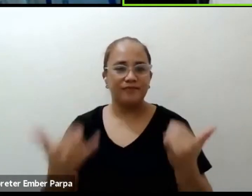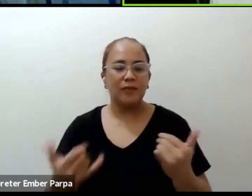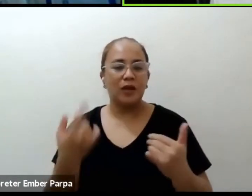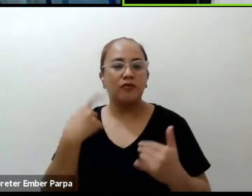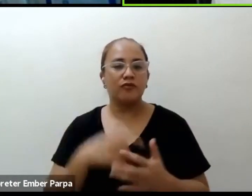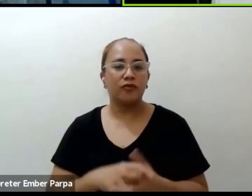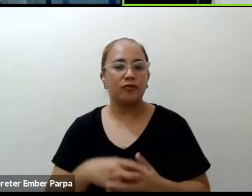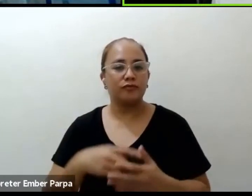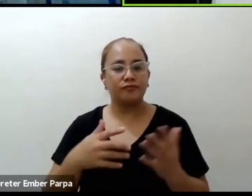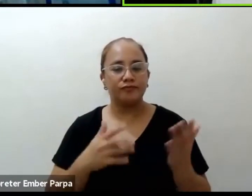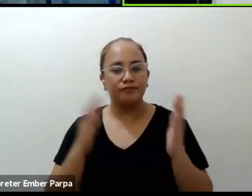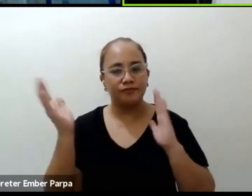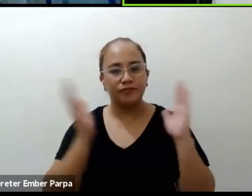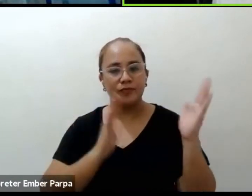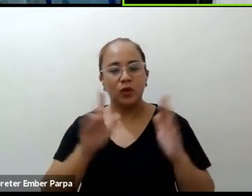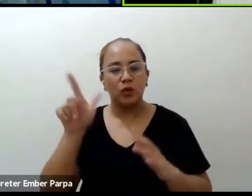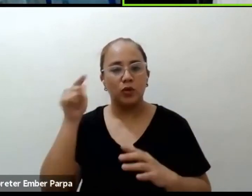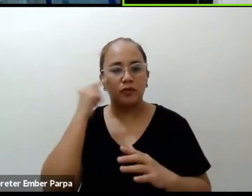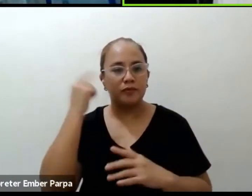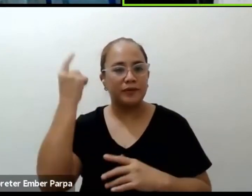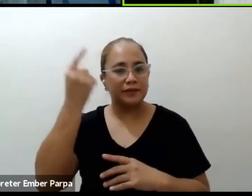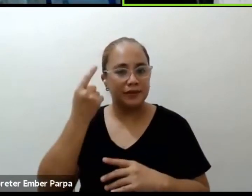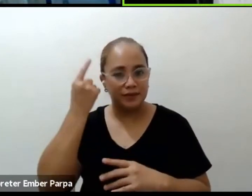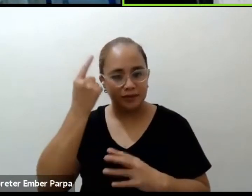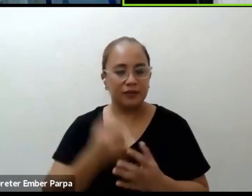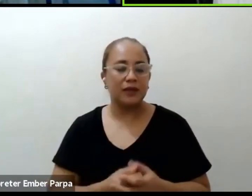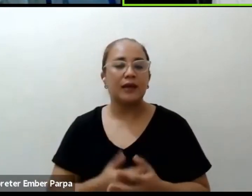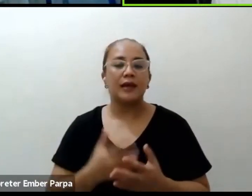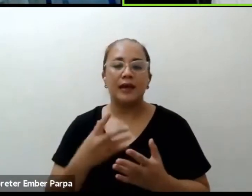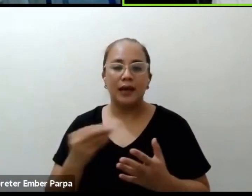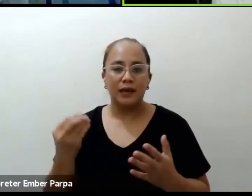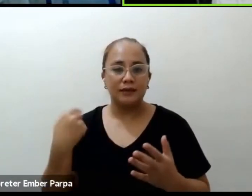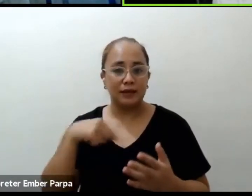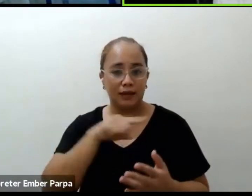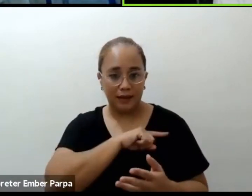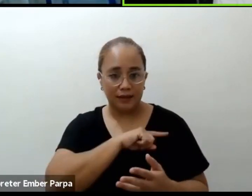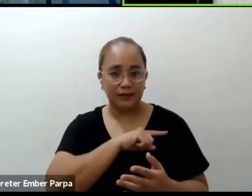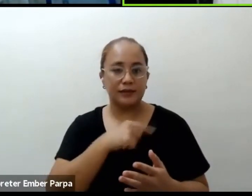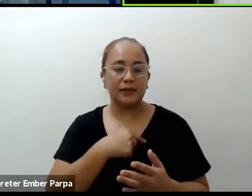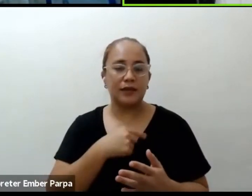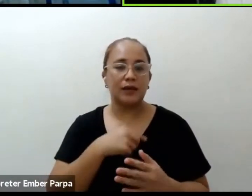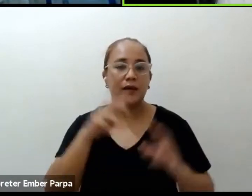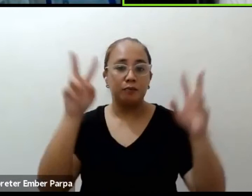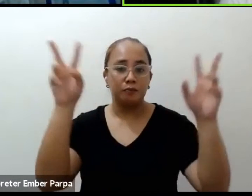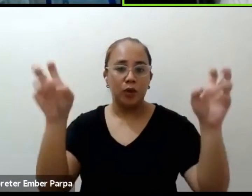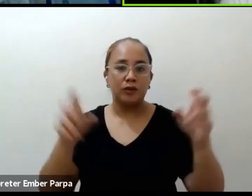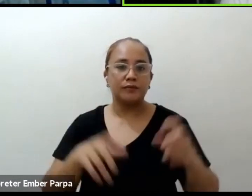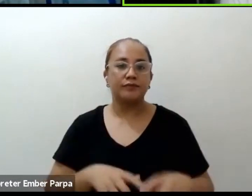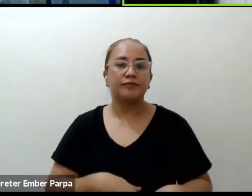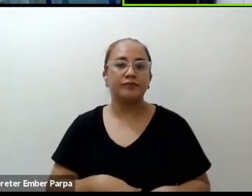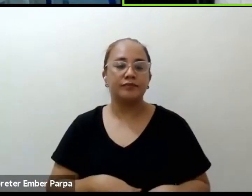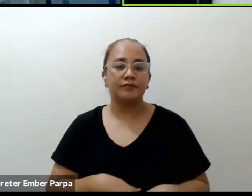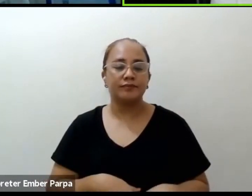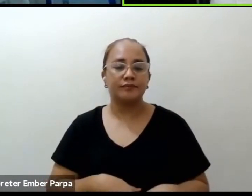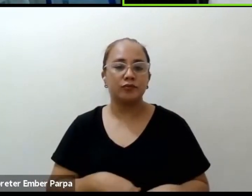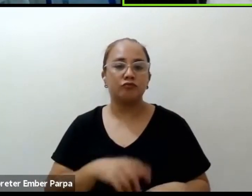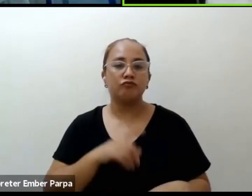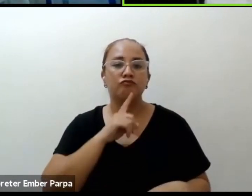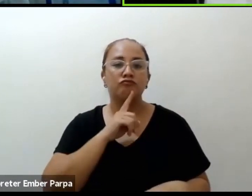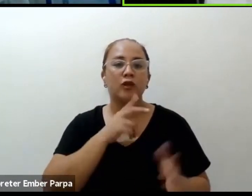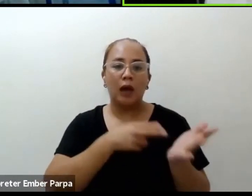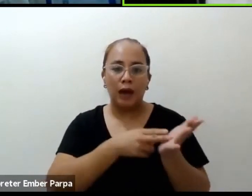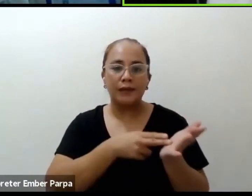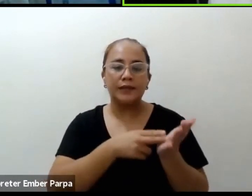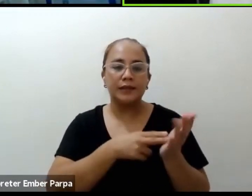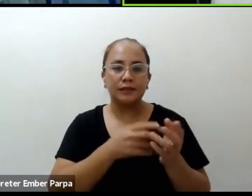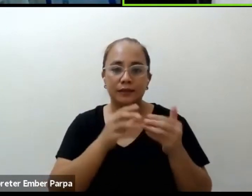forefront of government concern. And sa amin pong motto na tapat na pamumuno and good